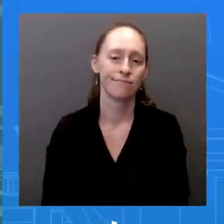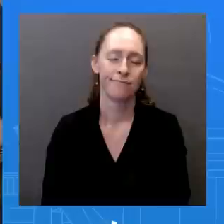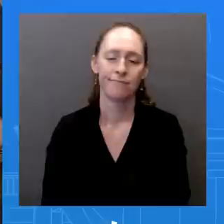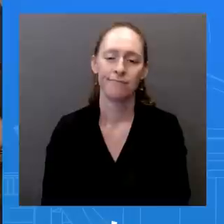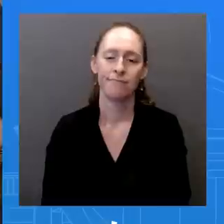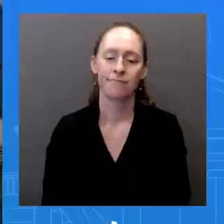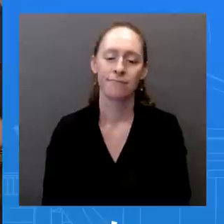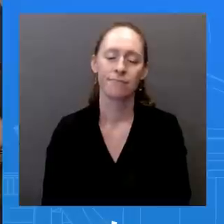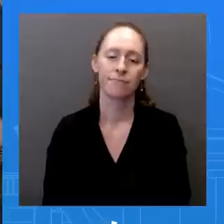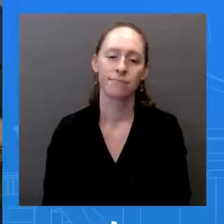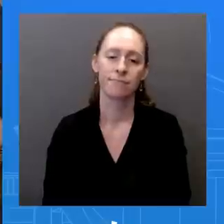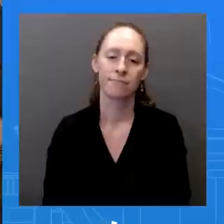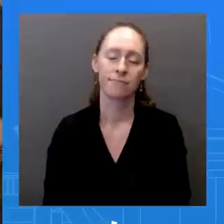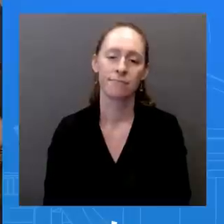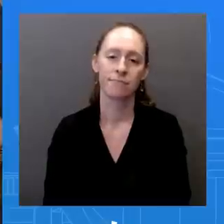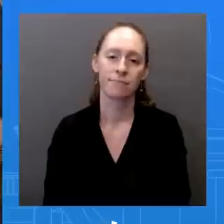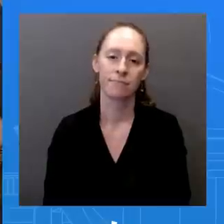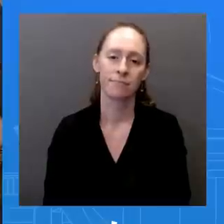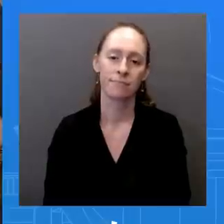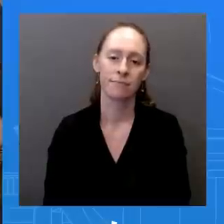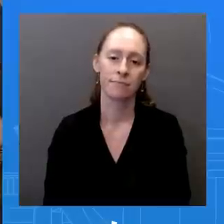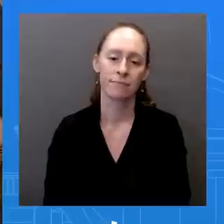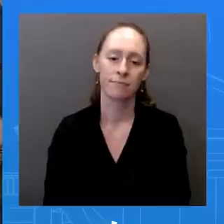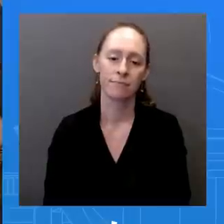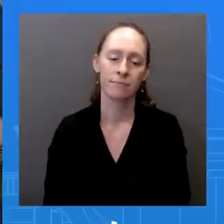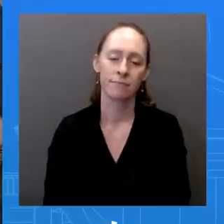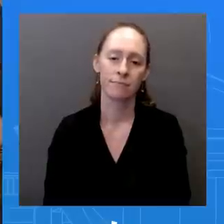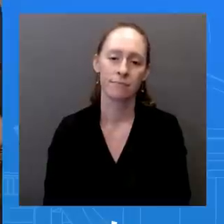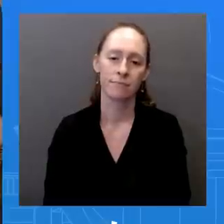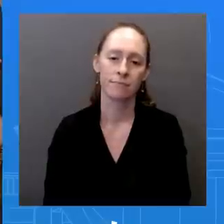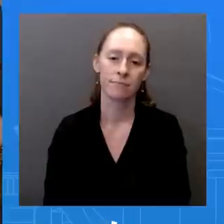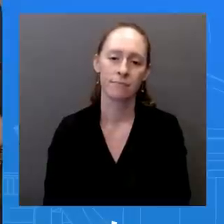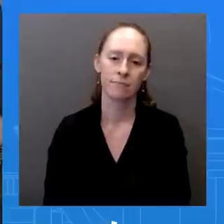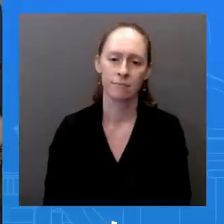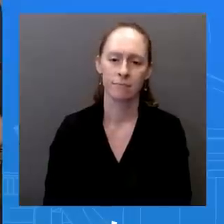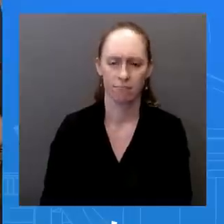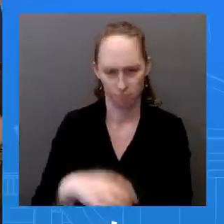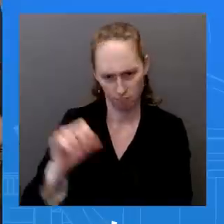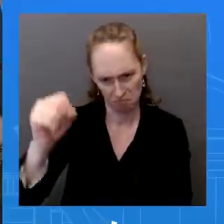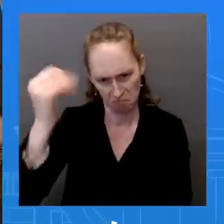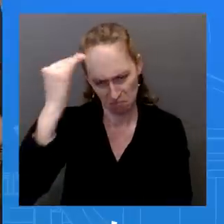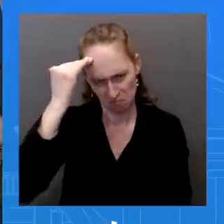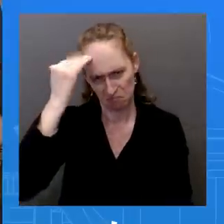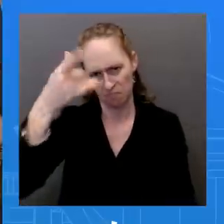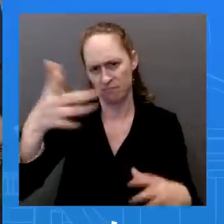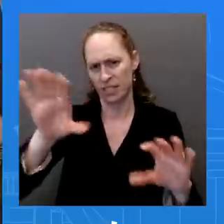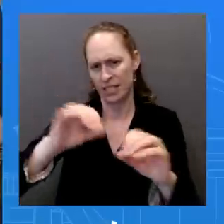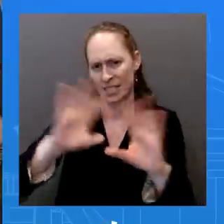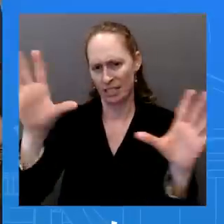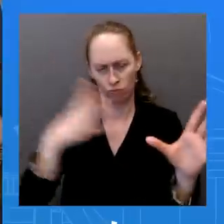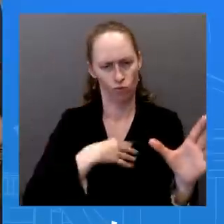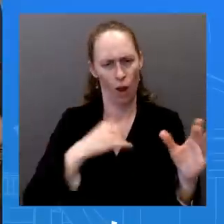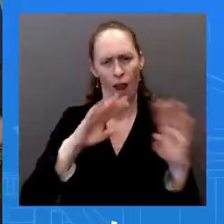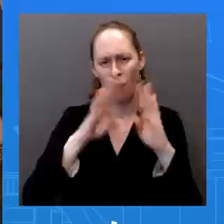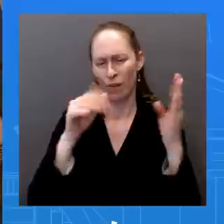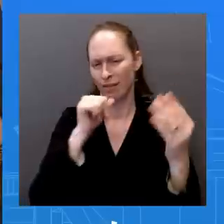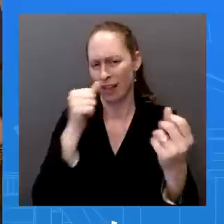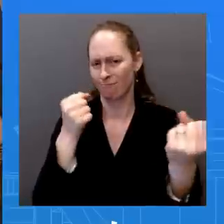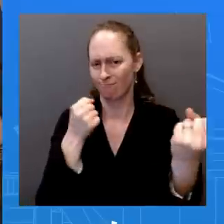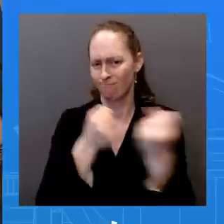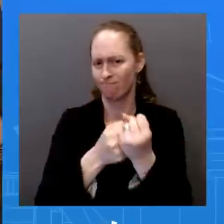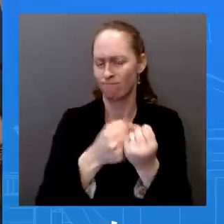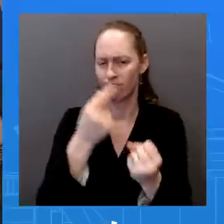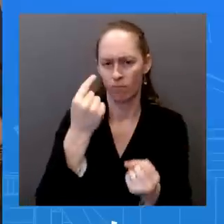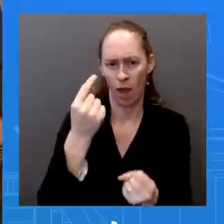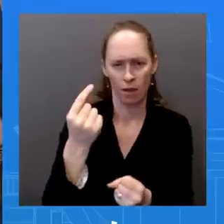In terms of that, and understanding that the White House does not support the use of people as a political stunt, but does the White House support the idea, the